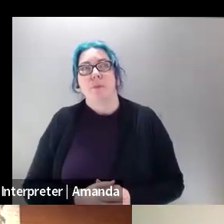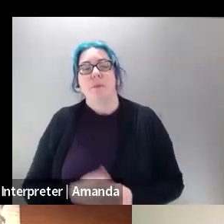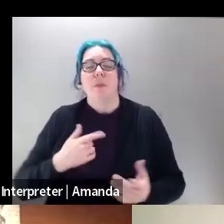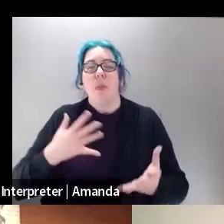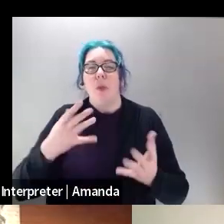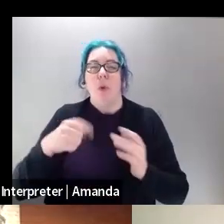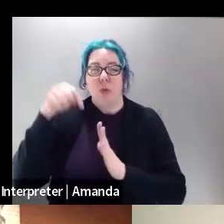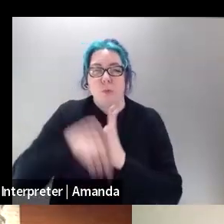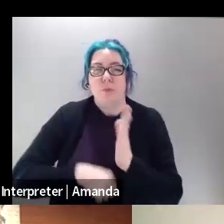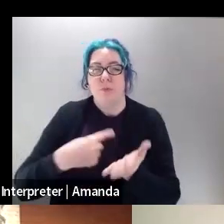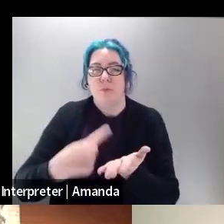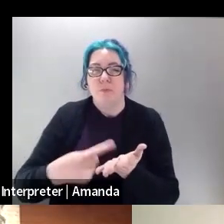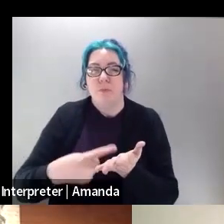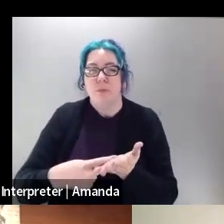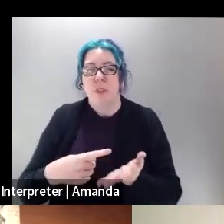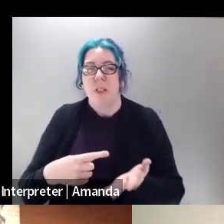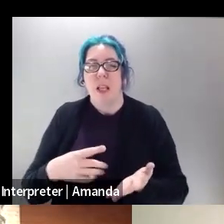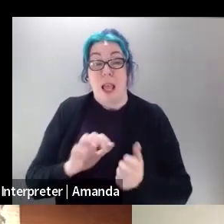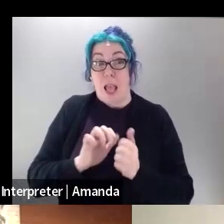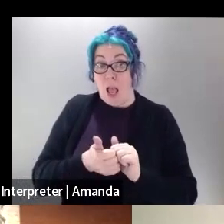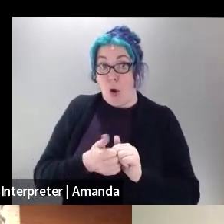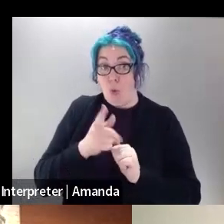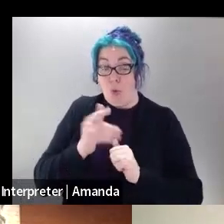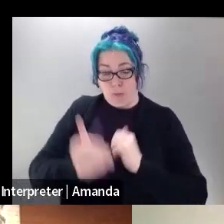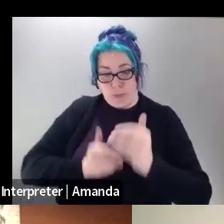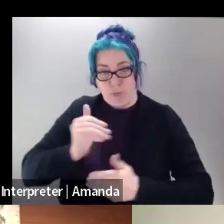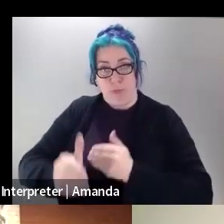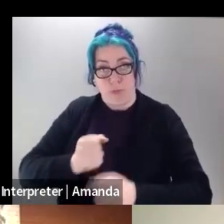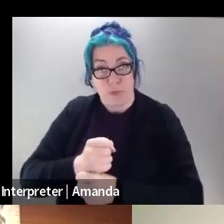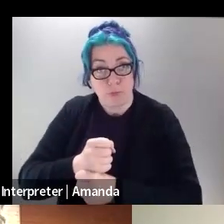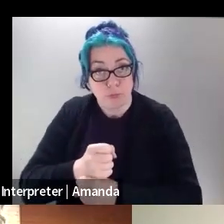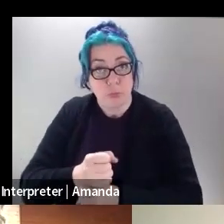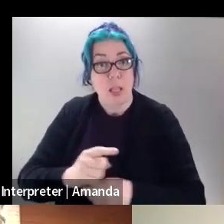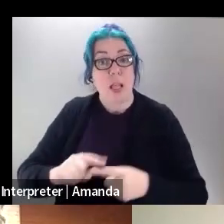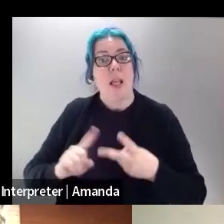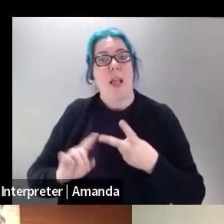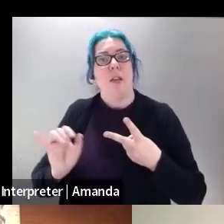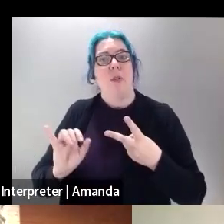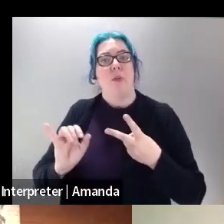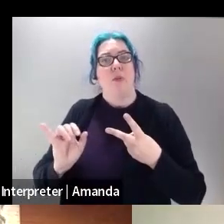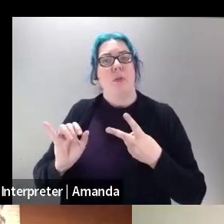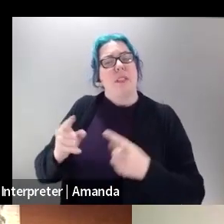when Jenna mentions, my breaks are sacred, or I'm scared of snakes.